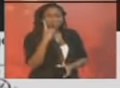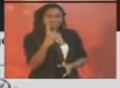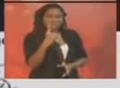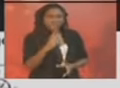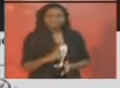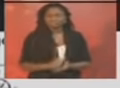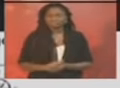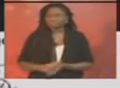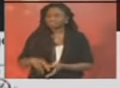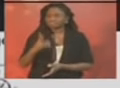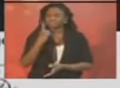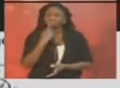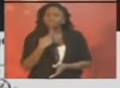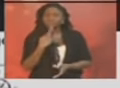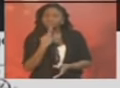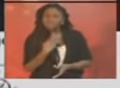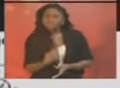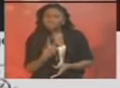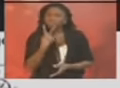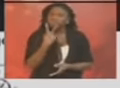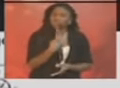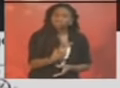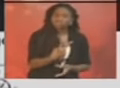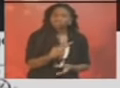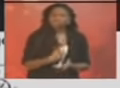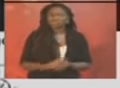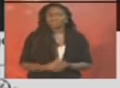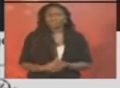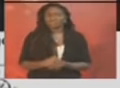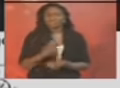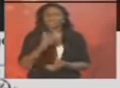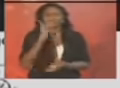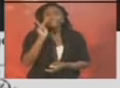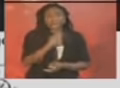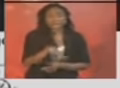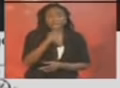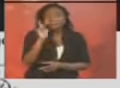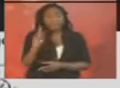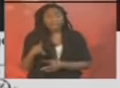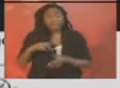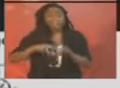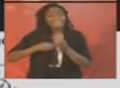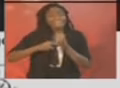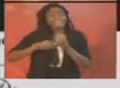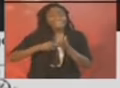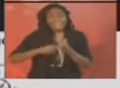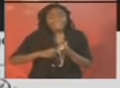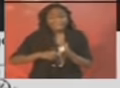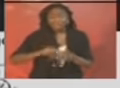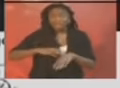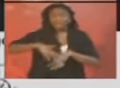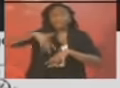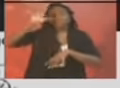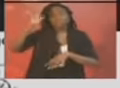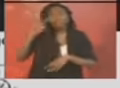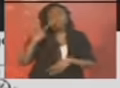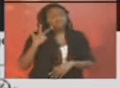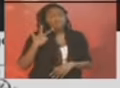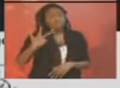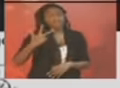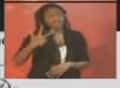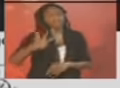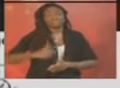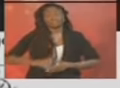darker purple color is 3. So there are red colors which give you 2 cases per community. It looks larger on the map, but we